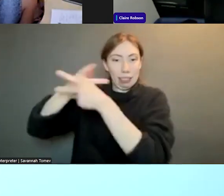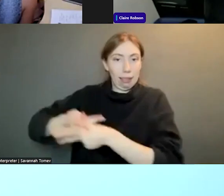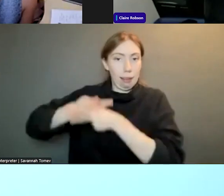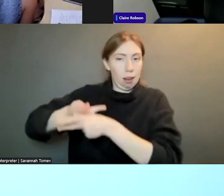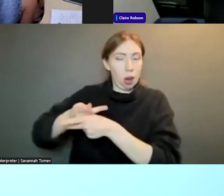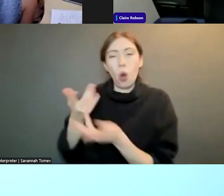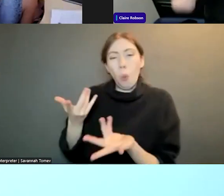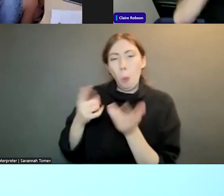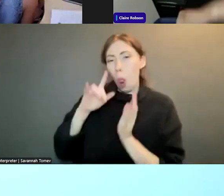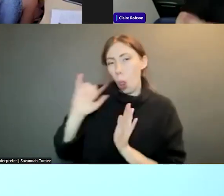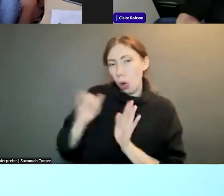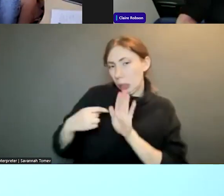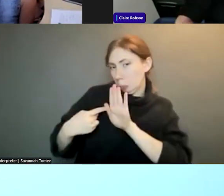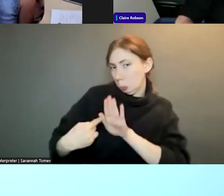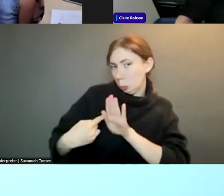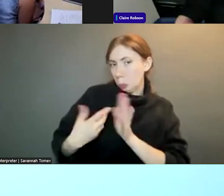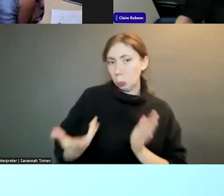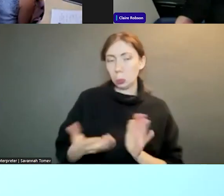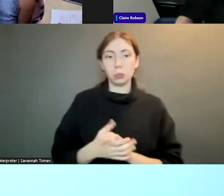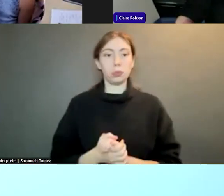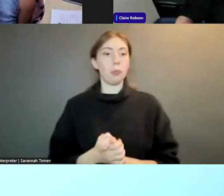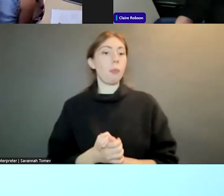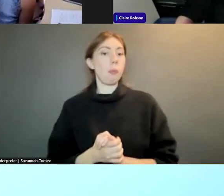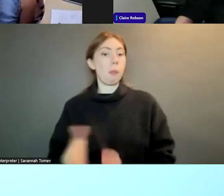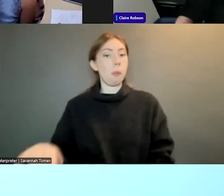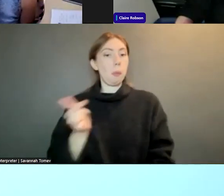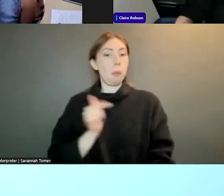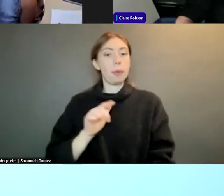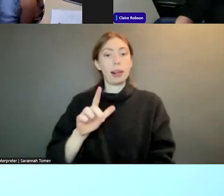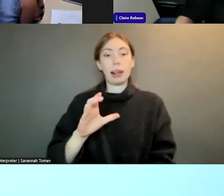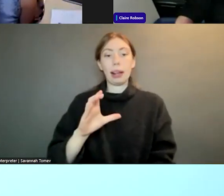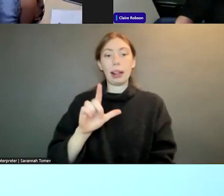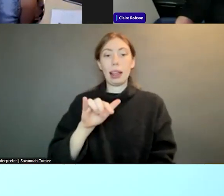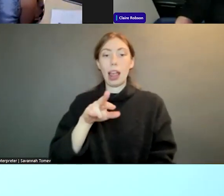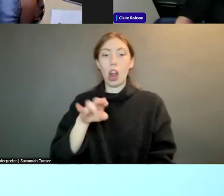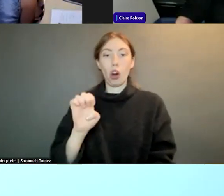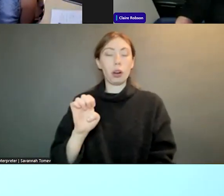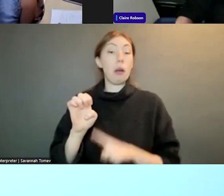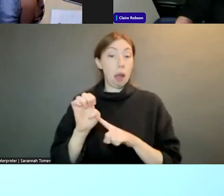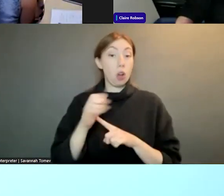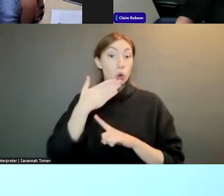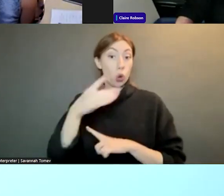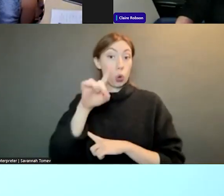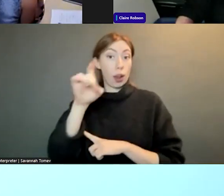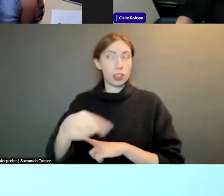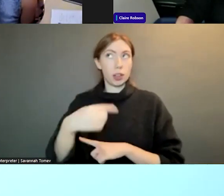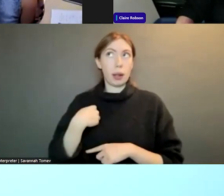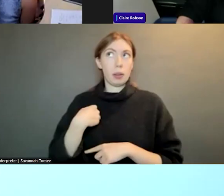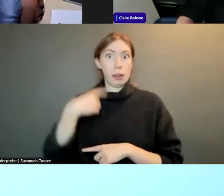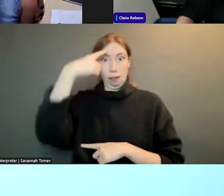And what comes to my mind is the story of a lesbian widow who